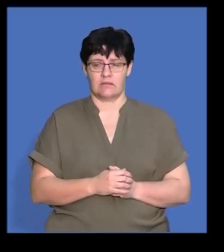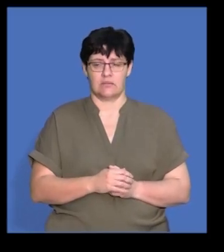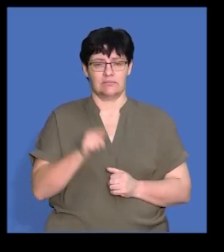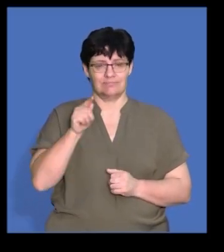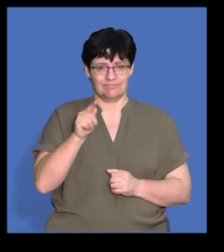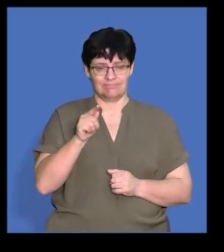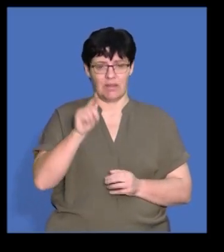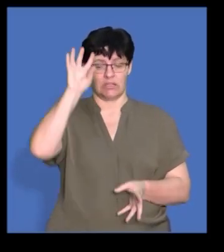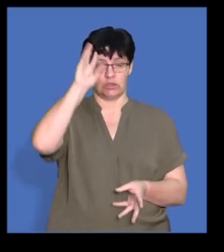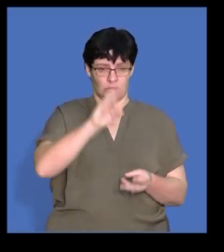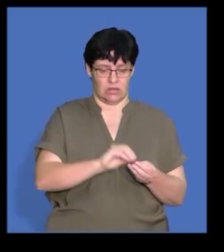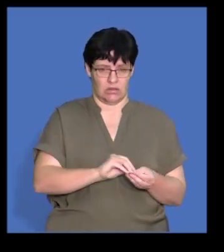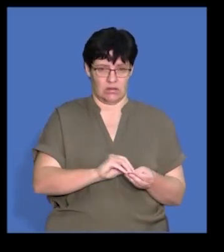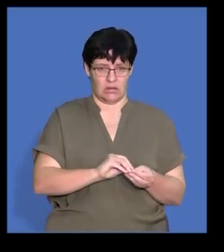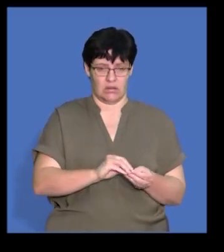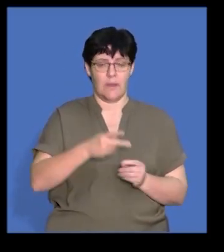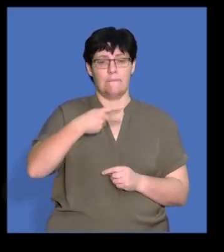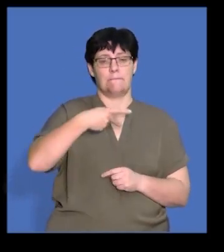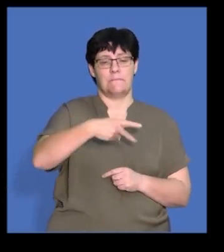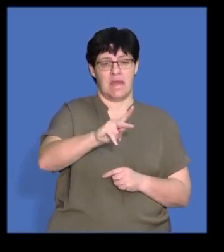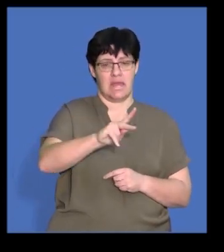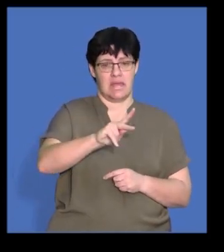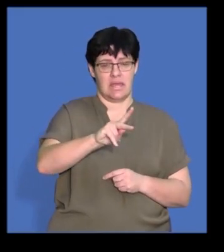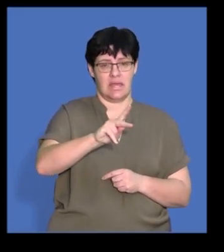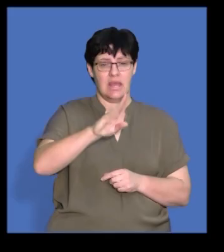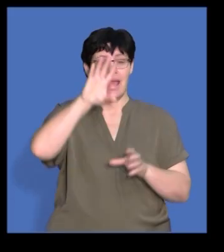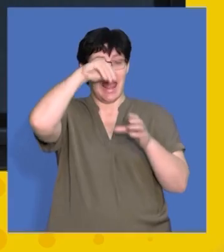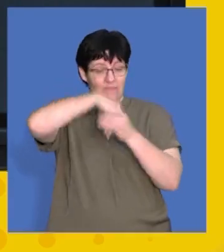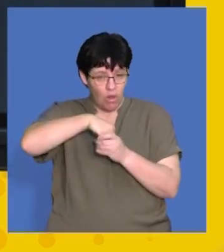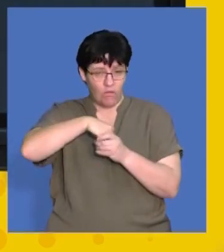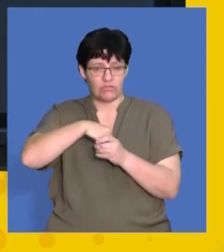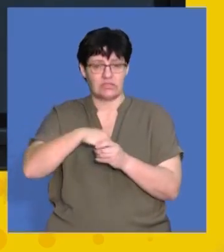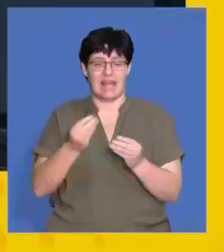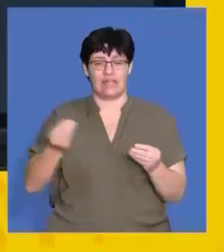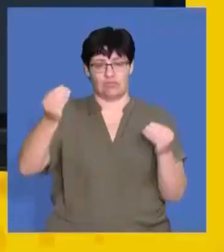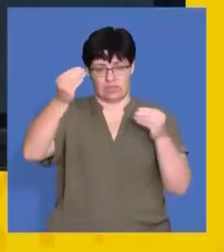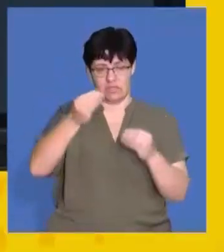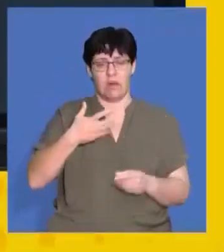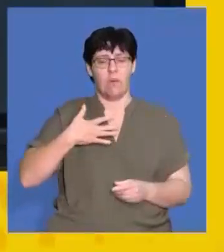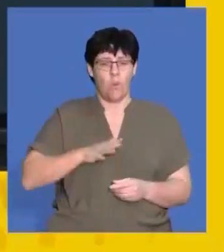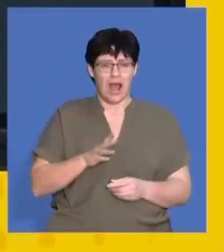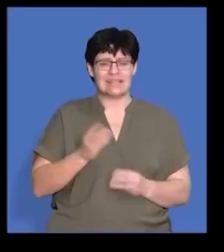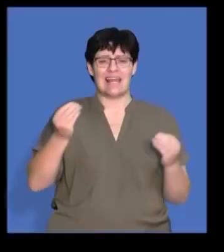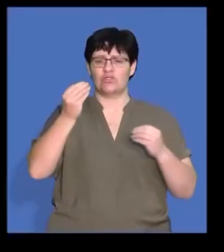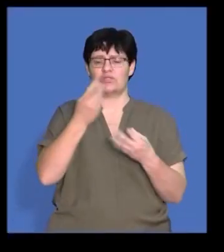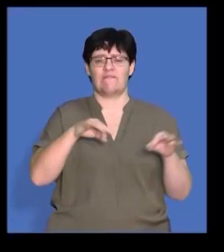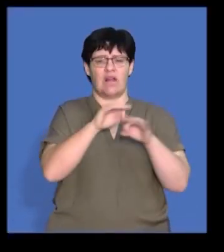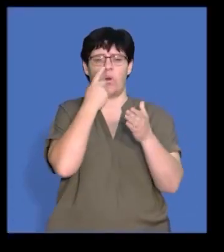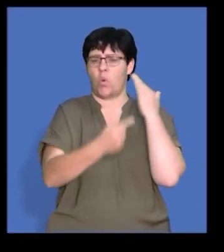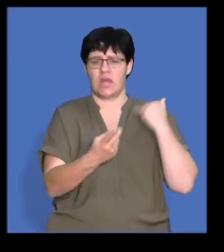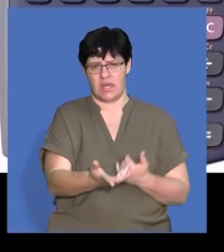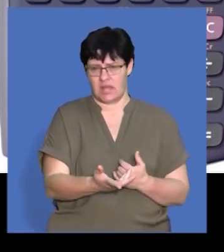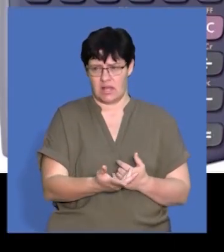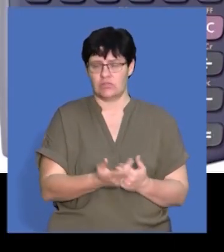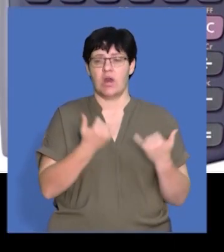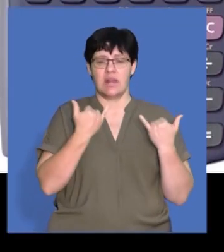That's the total that she pays, including the interest. Now we only want the interest value, so to that we're going